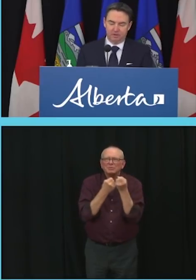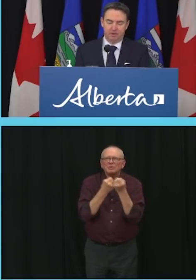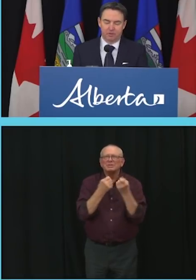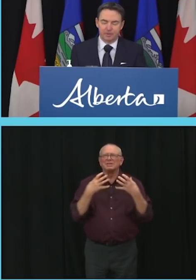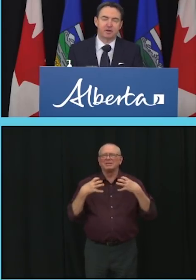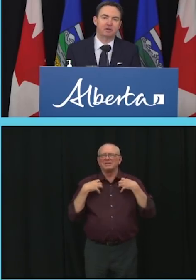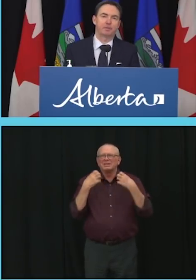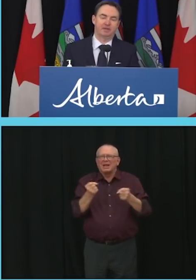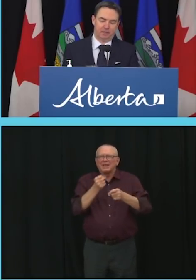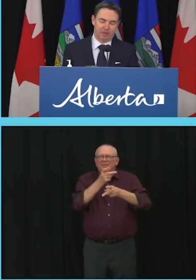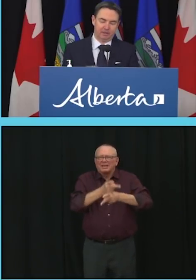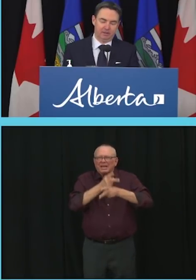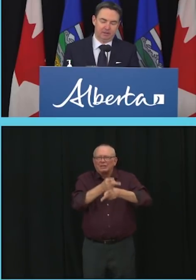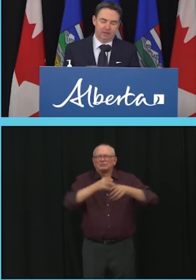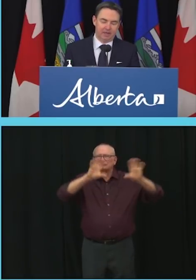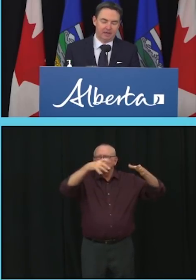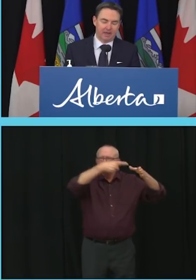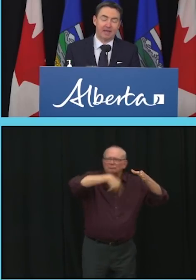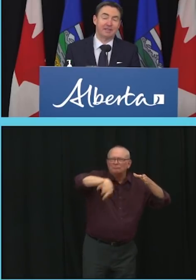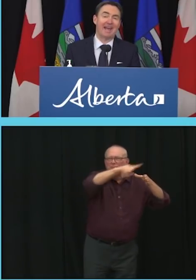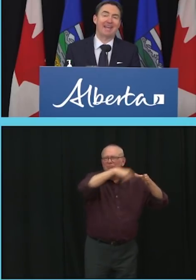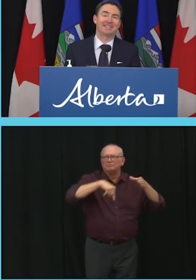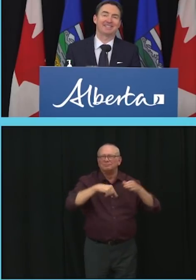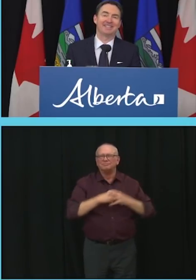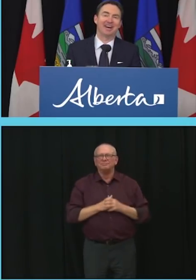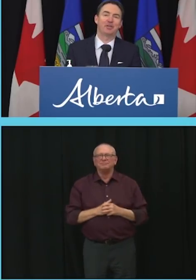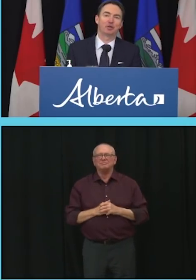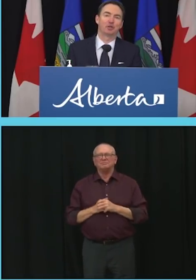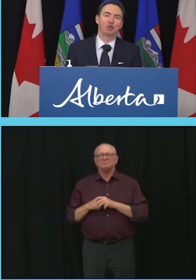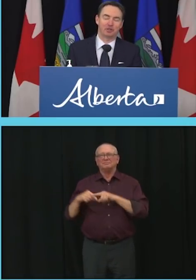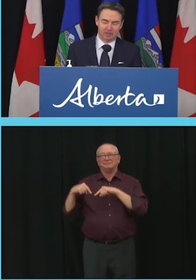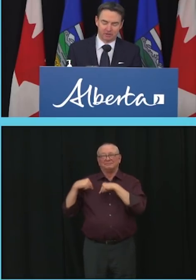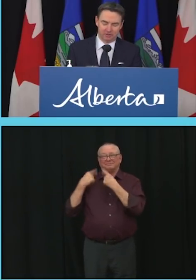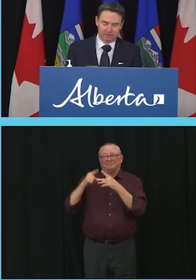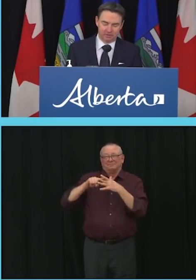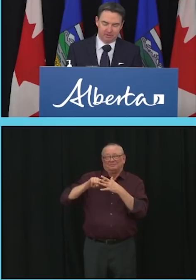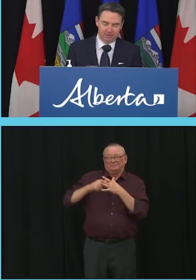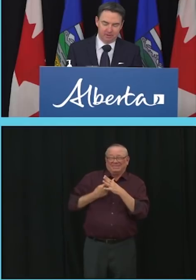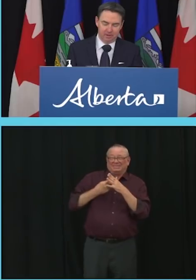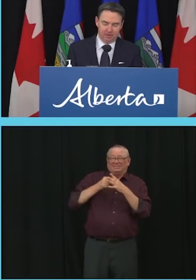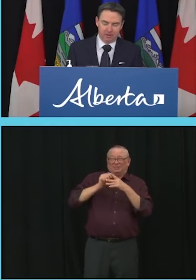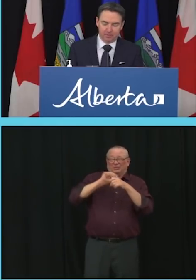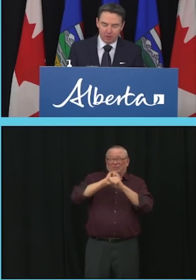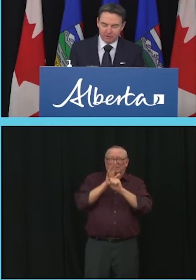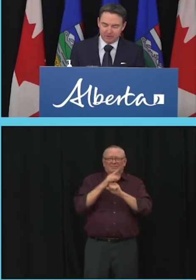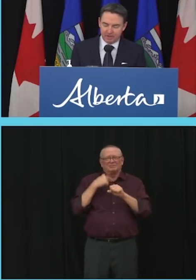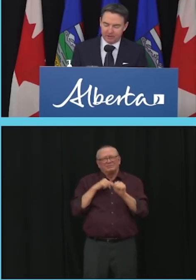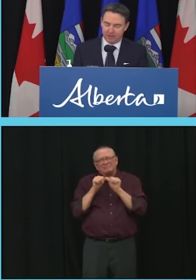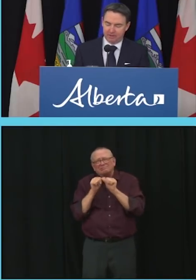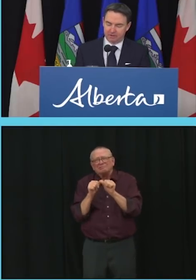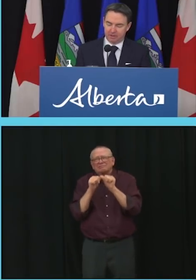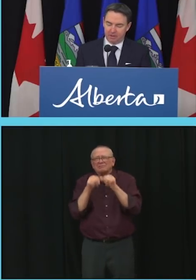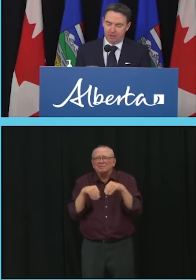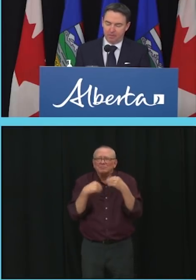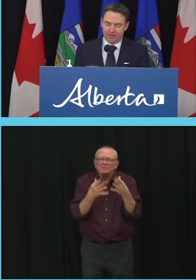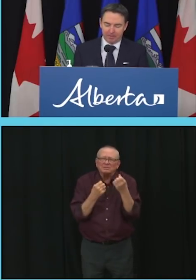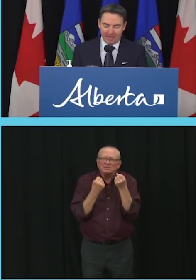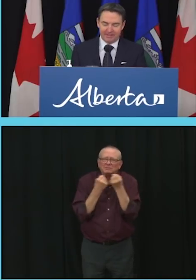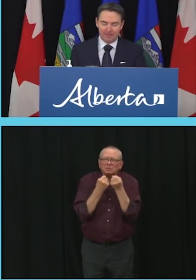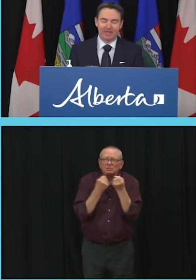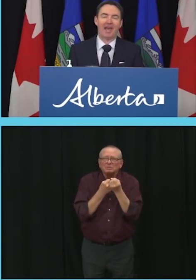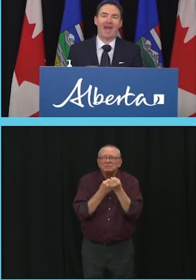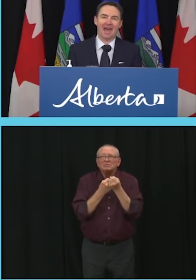decisions from the start of the pandemic, and as it has in other jurisdictions. The approach has not changed, but